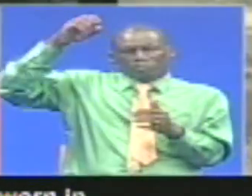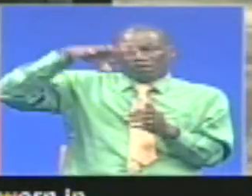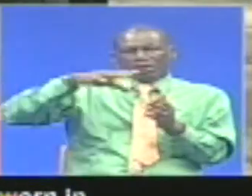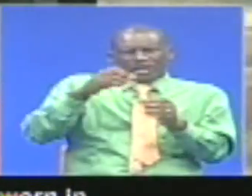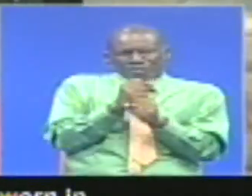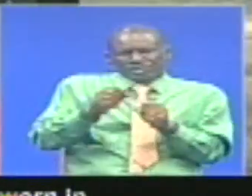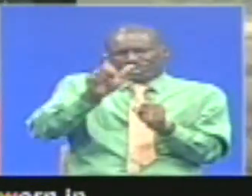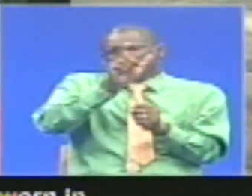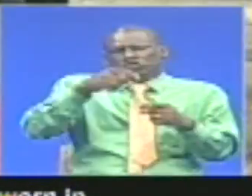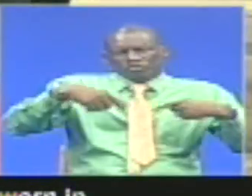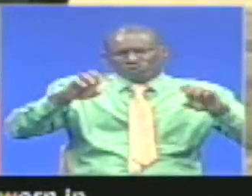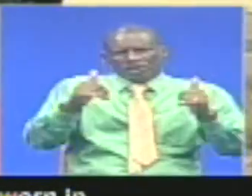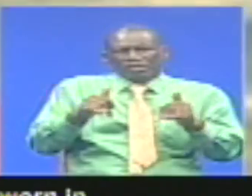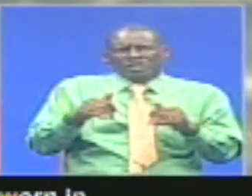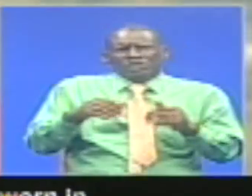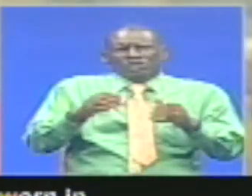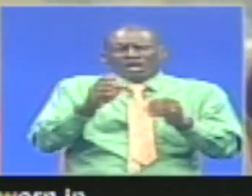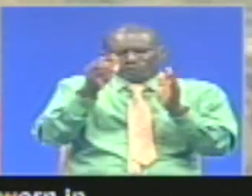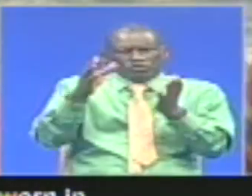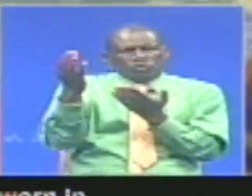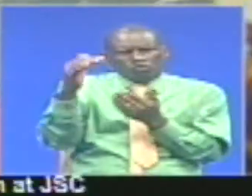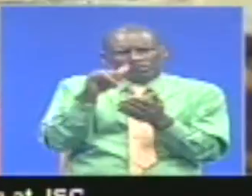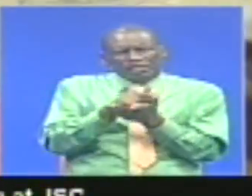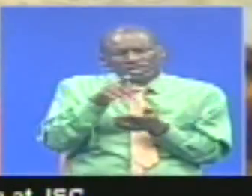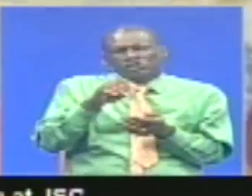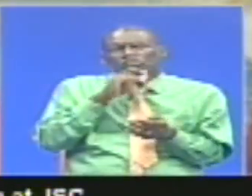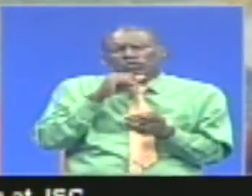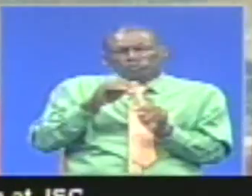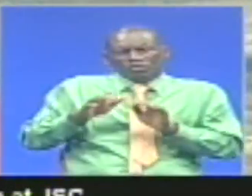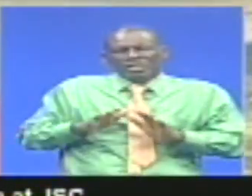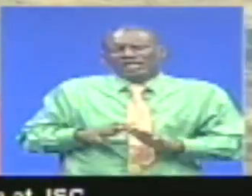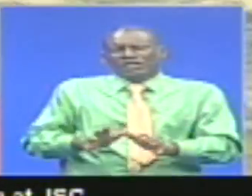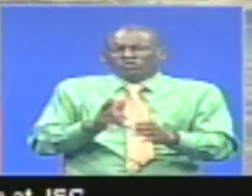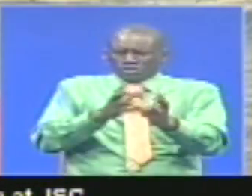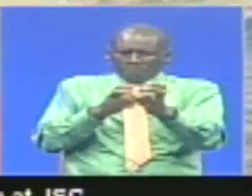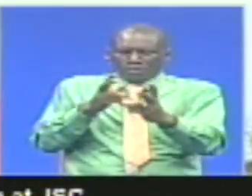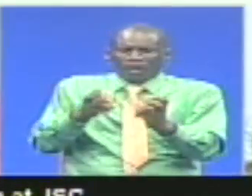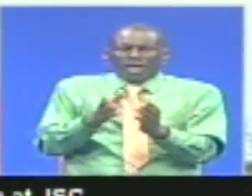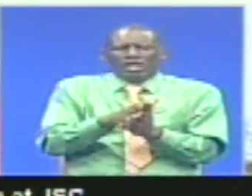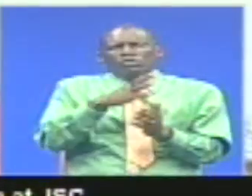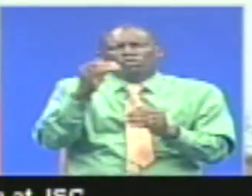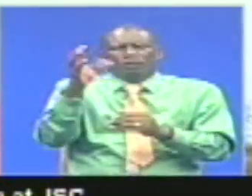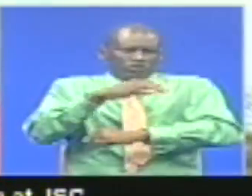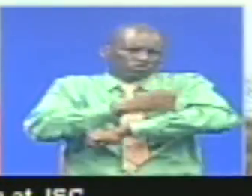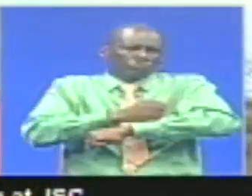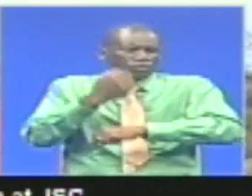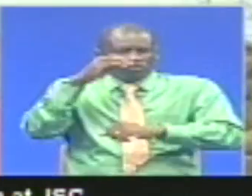one hopes that such boys will eventually get to lay down their weapons in favor of getting education.